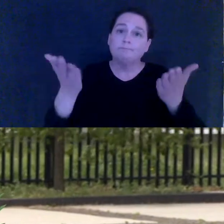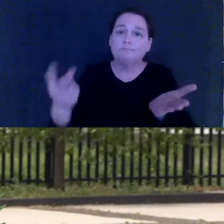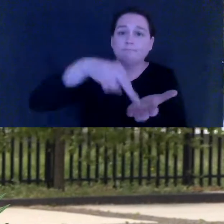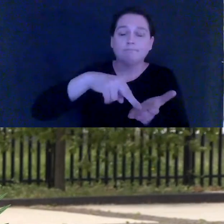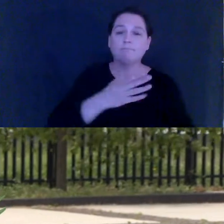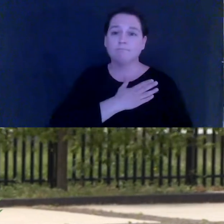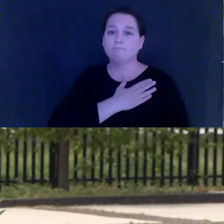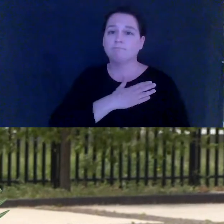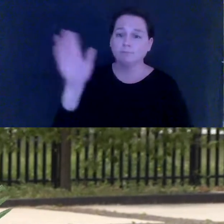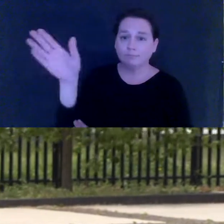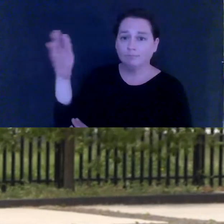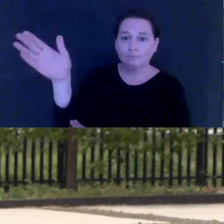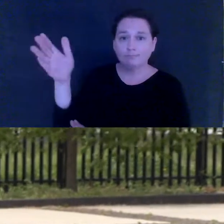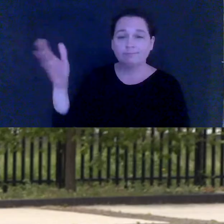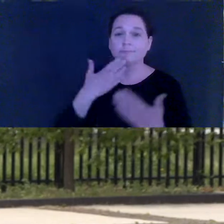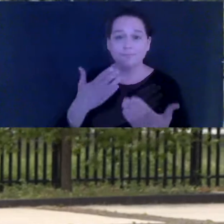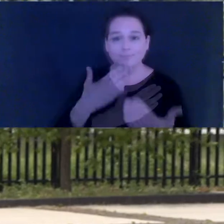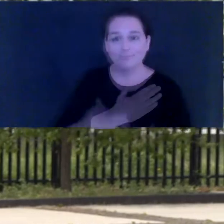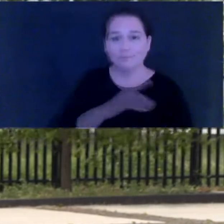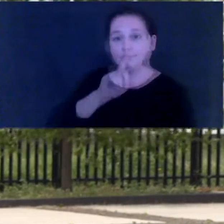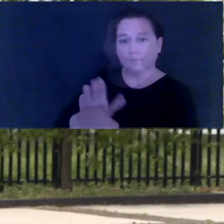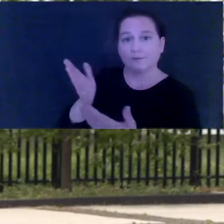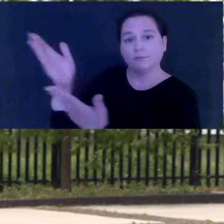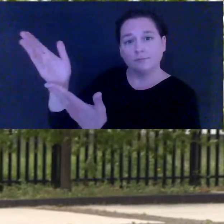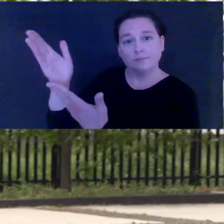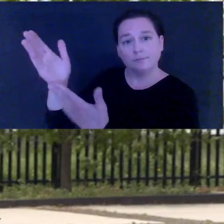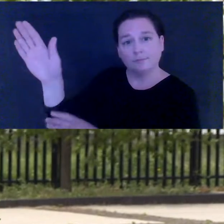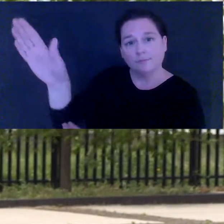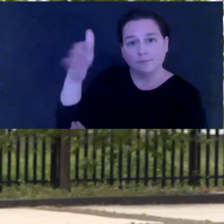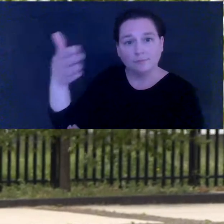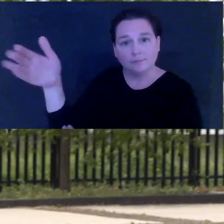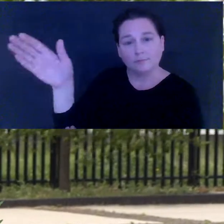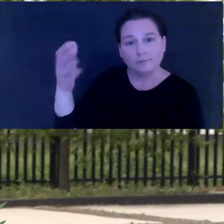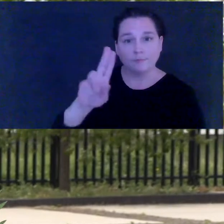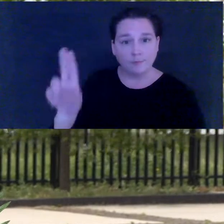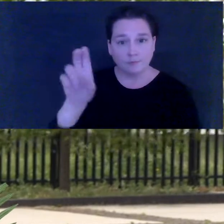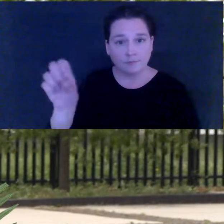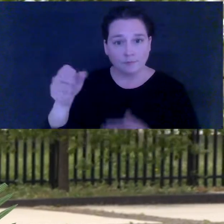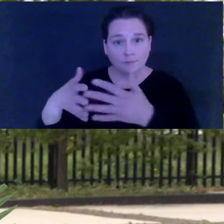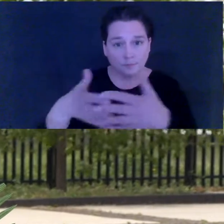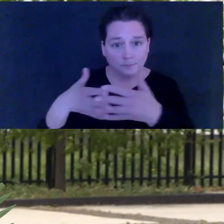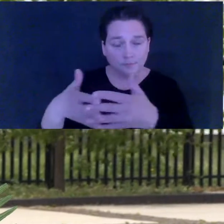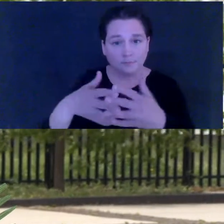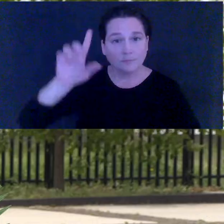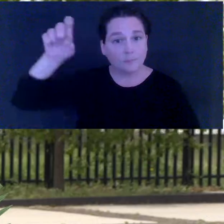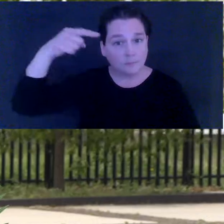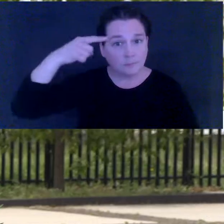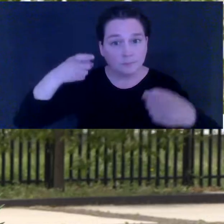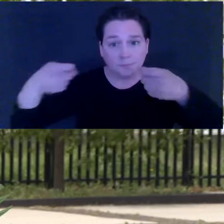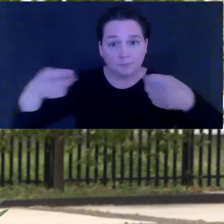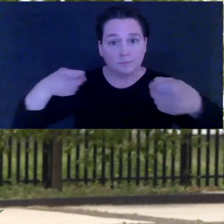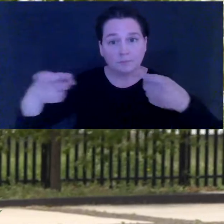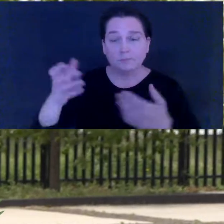time, please stand for the Pledge of Allegiance. I pledge allegiance to the flag